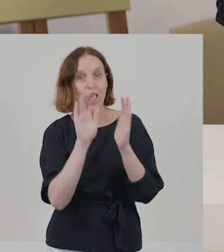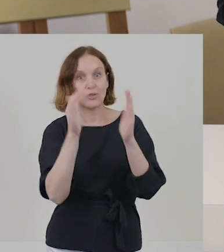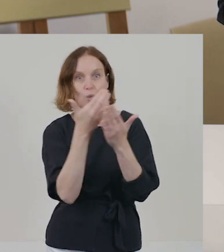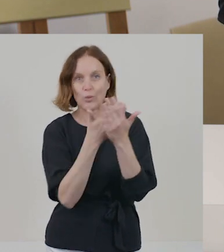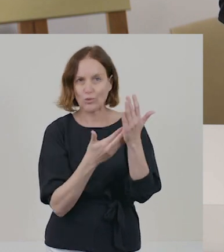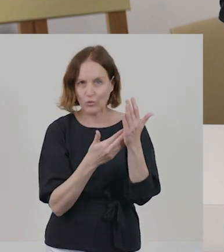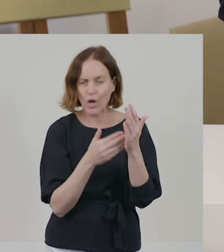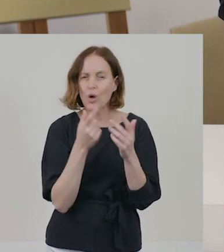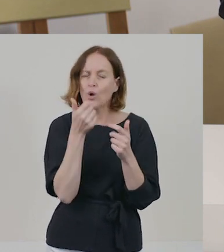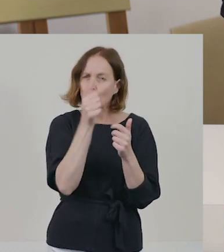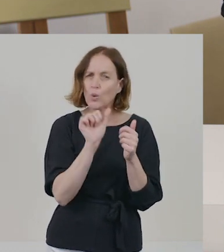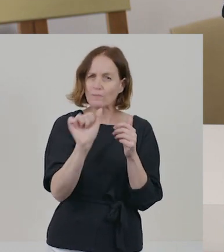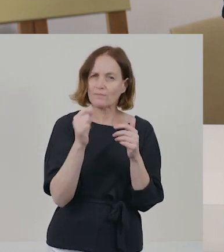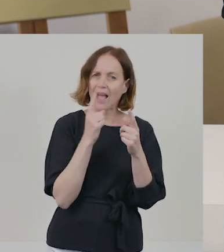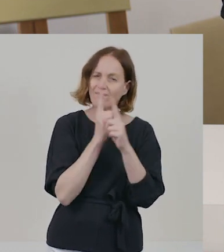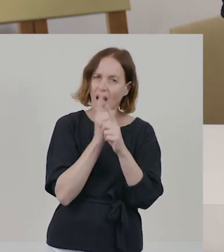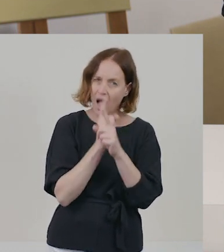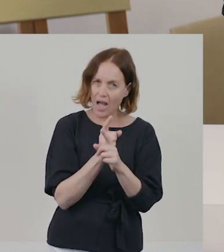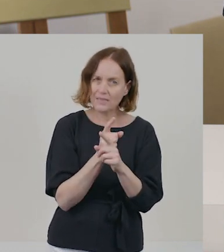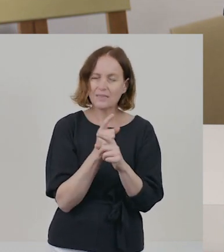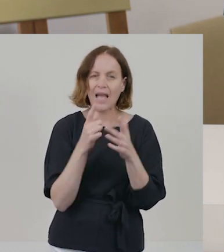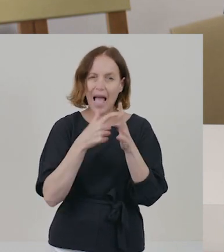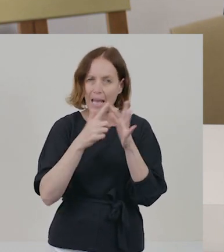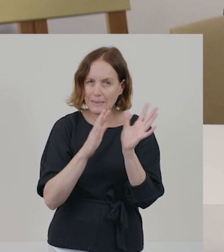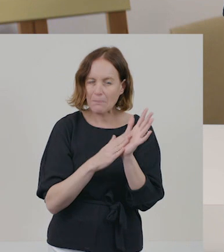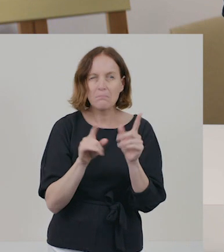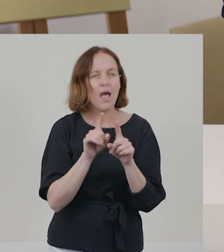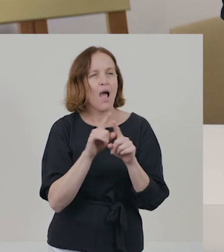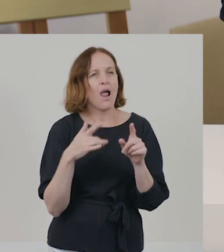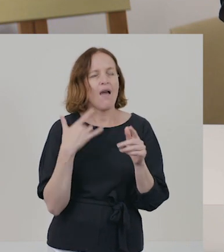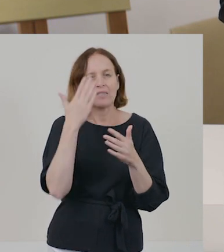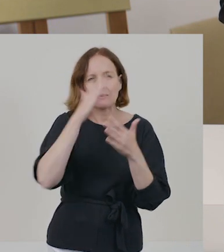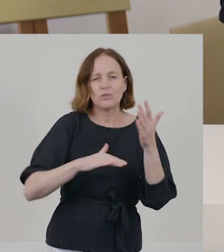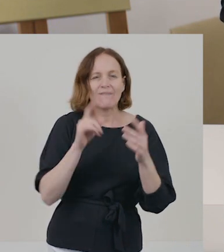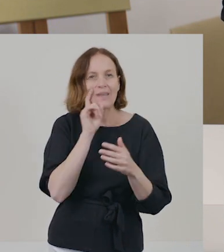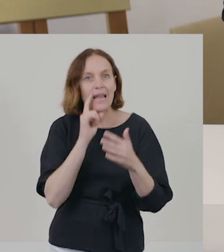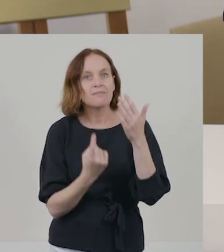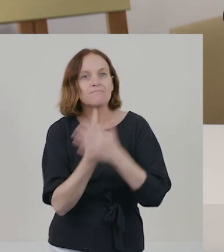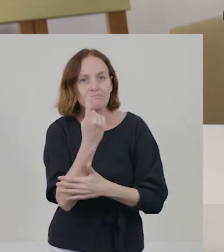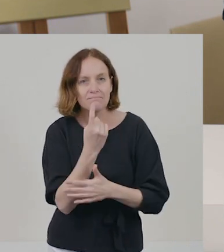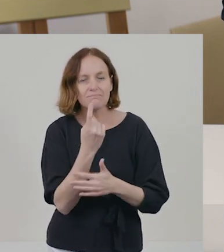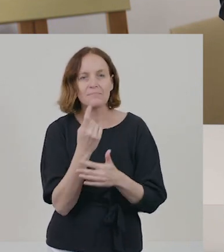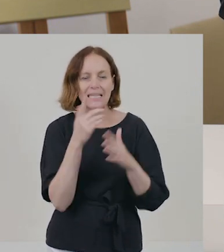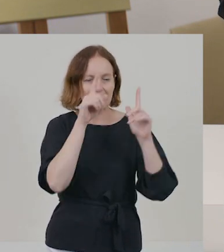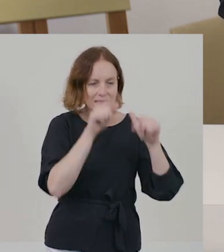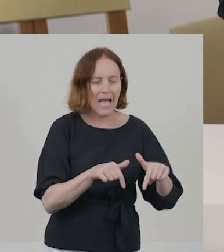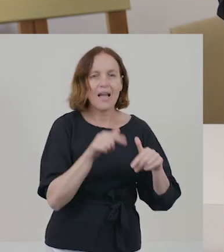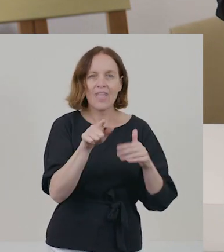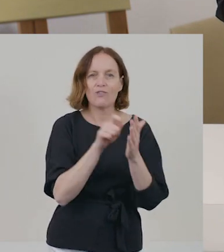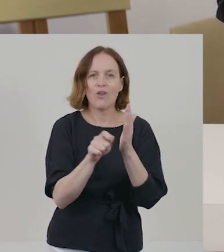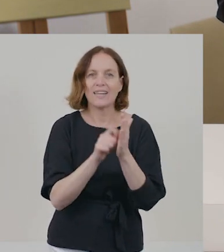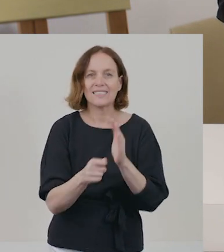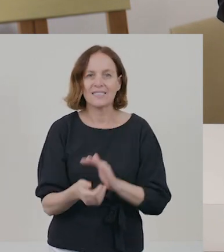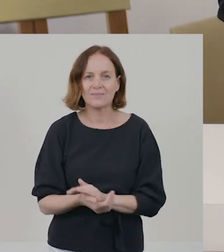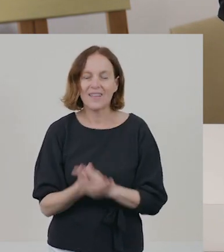short story? Use Adam's advice and use a real-life experience, such as a funny event or situation, as the basis for